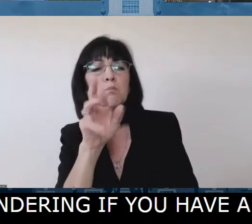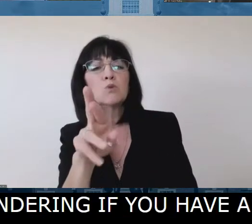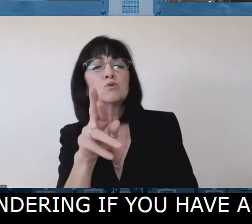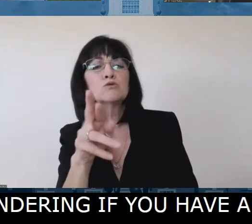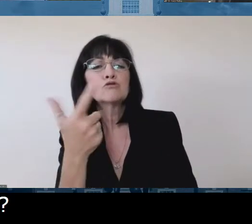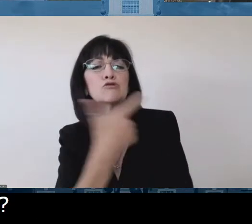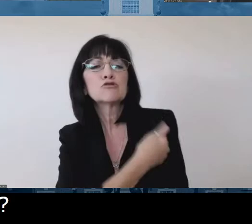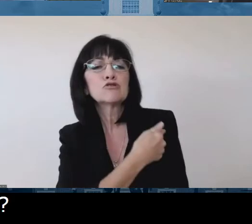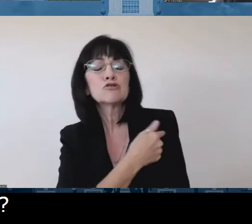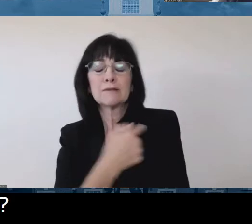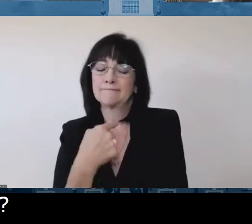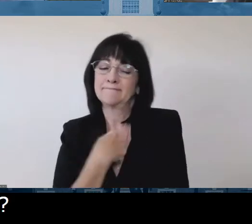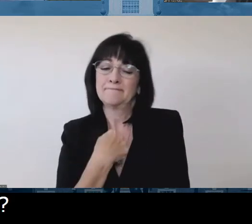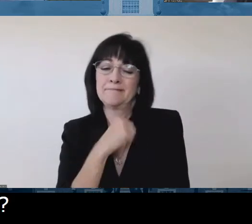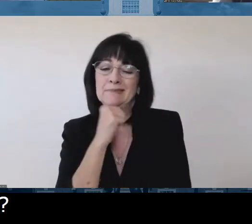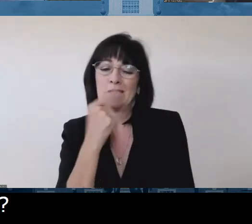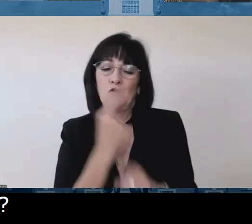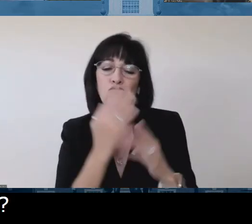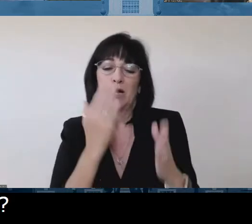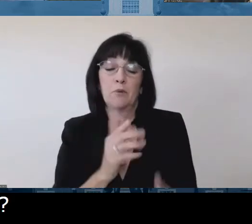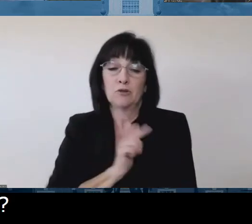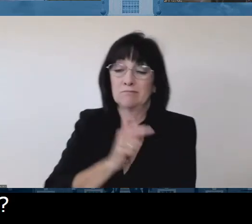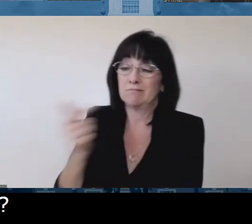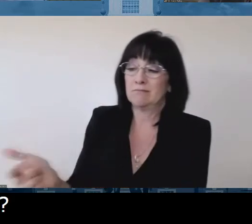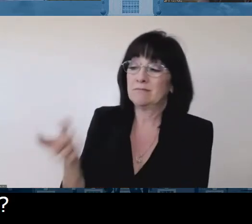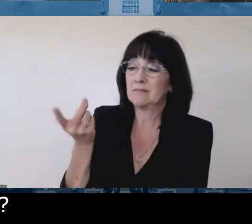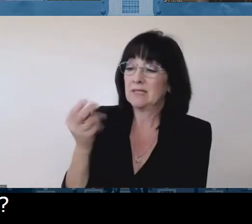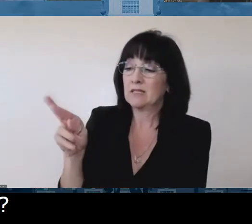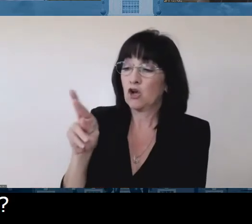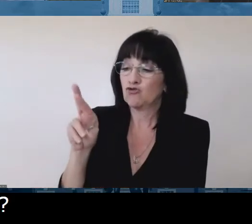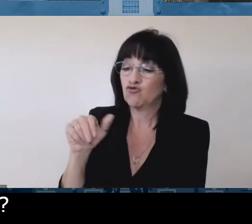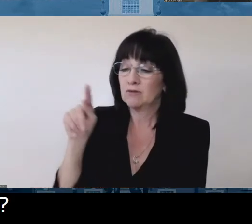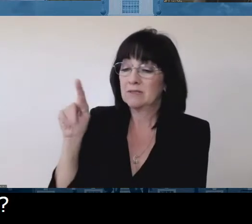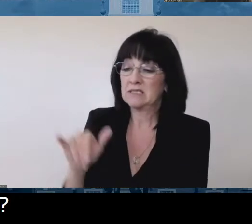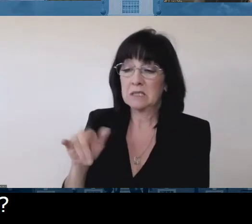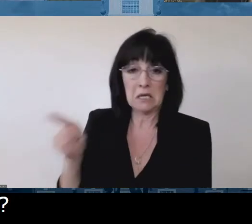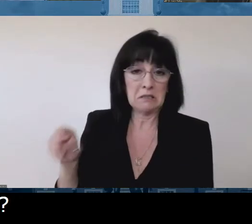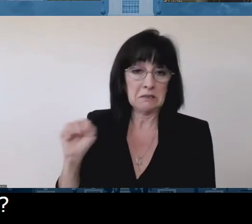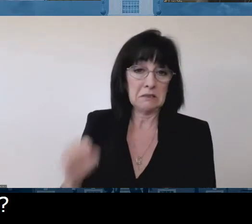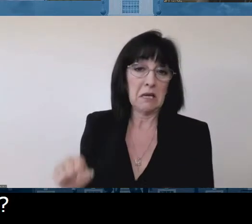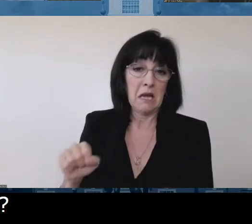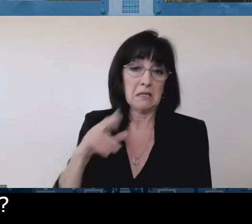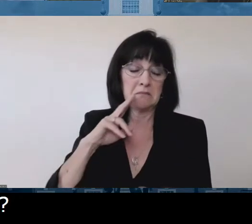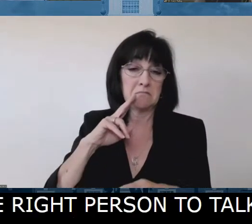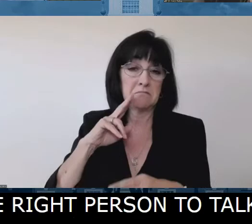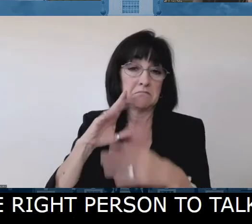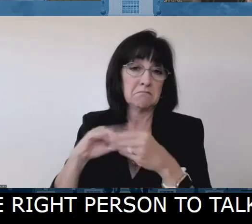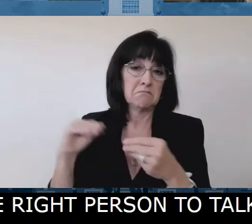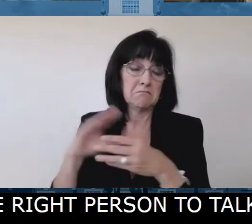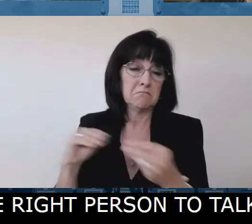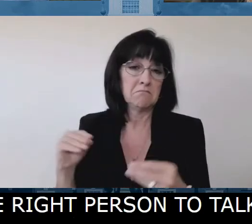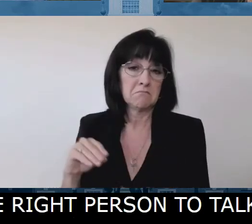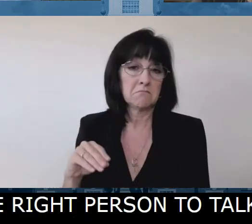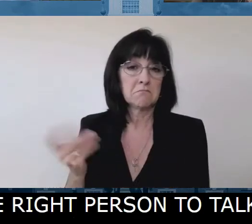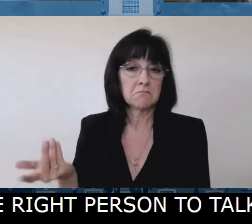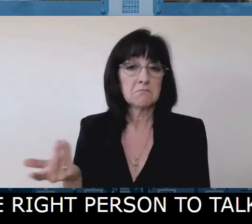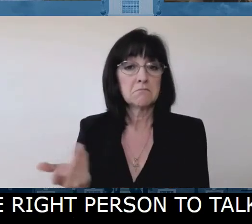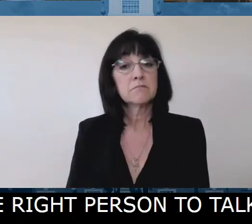talk about boosters, but Dr. Rattay, I'm sure, is able to address